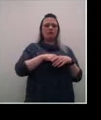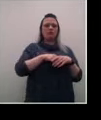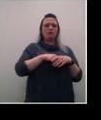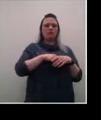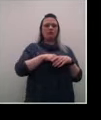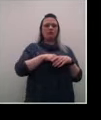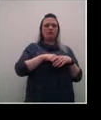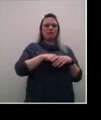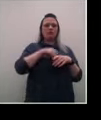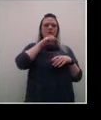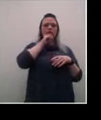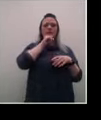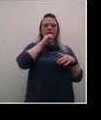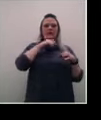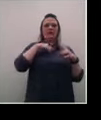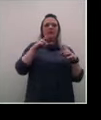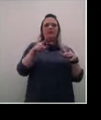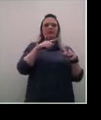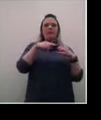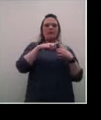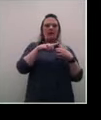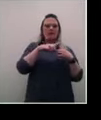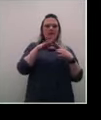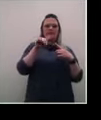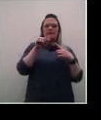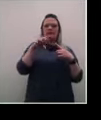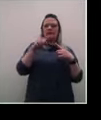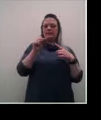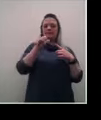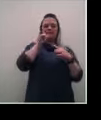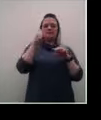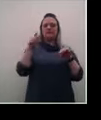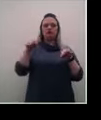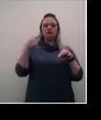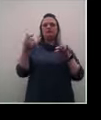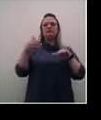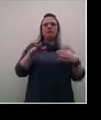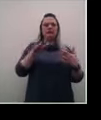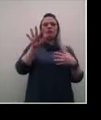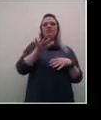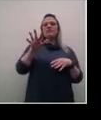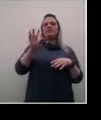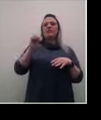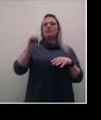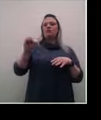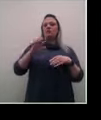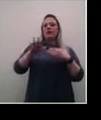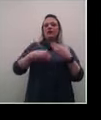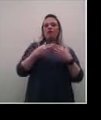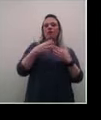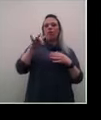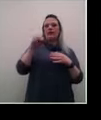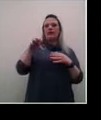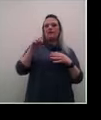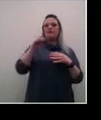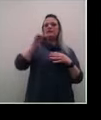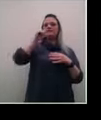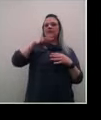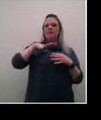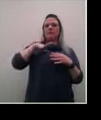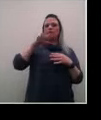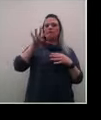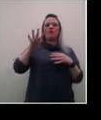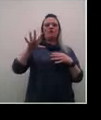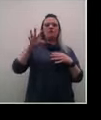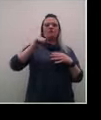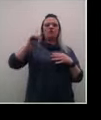2,221 positive cases. This is not death, this is just the positive cases. 55% of all cases are female, 45%